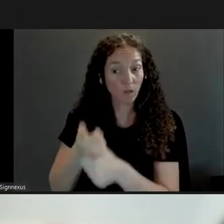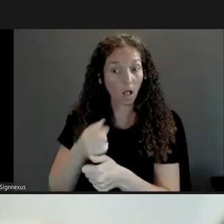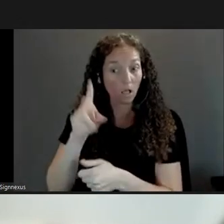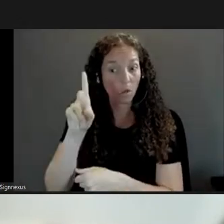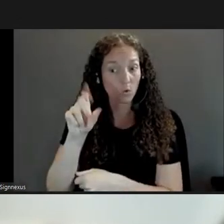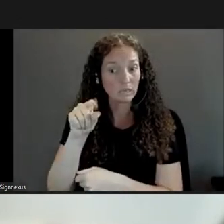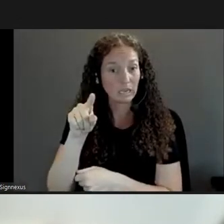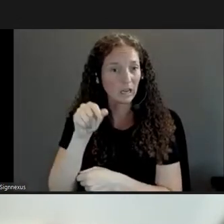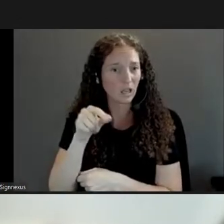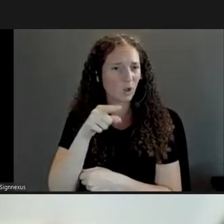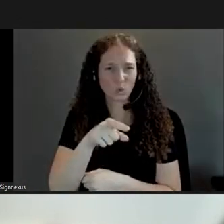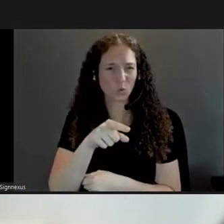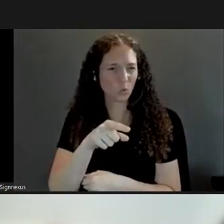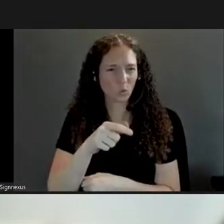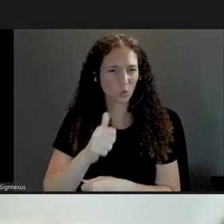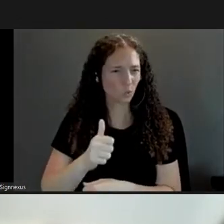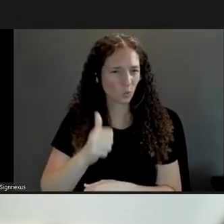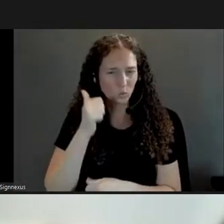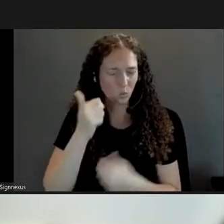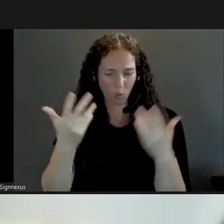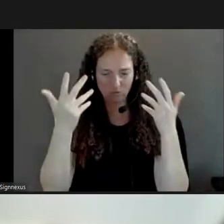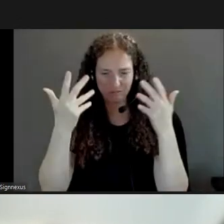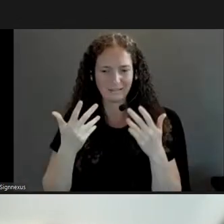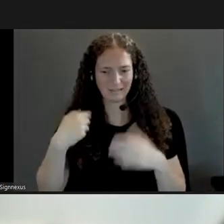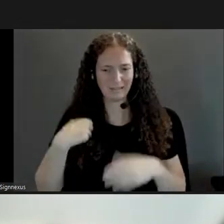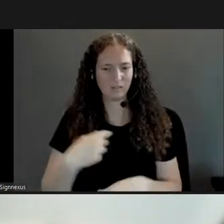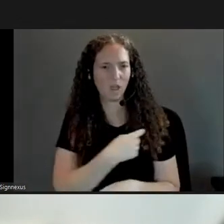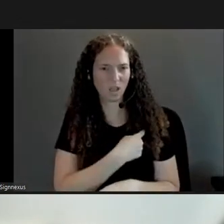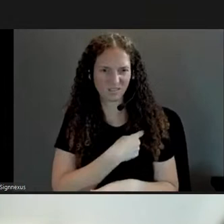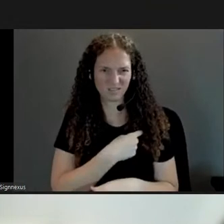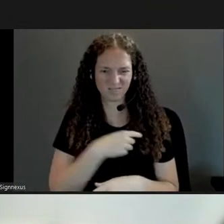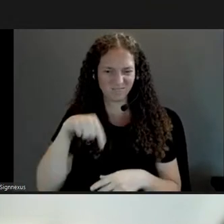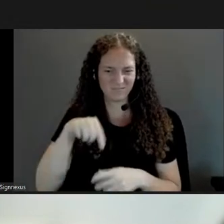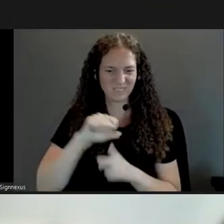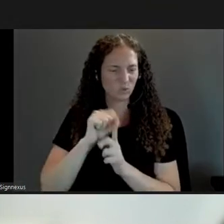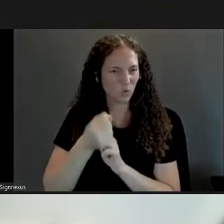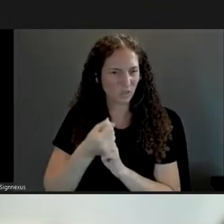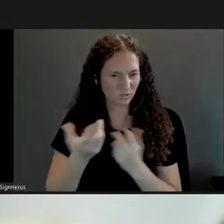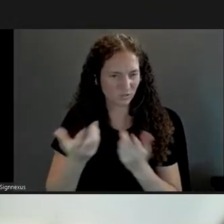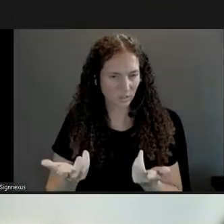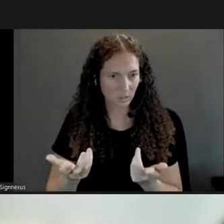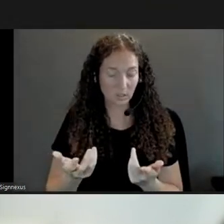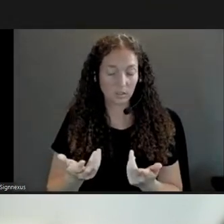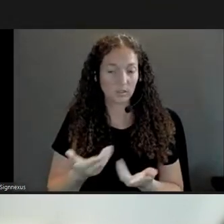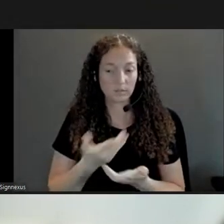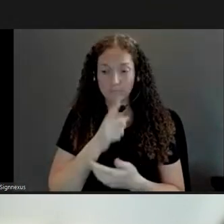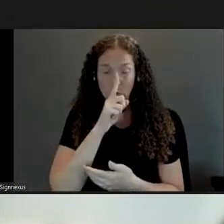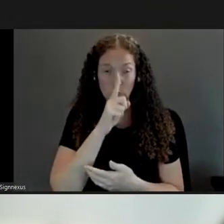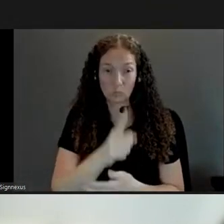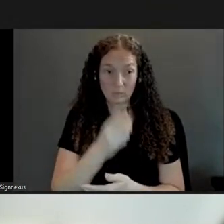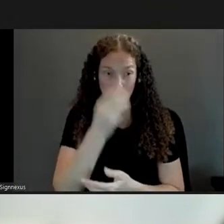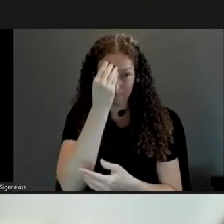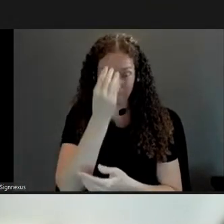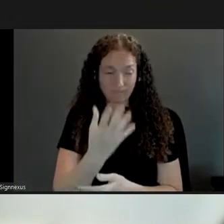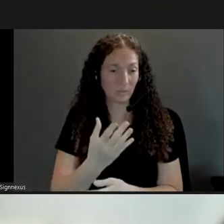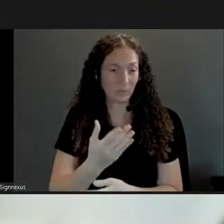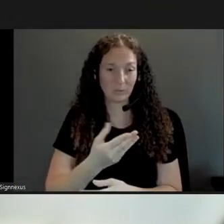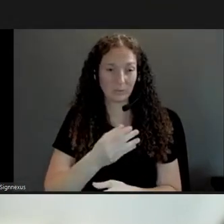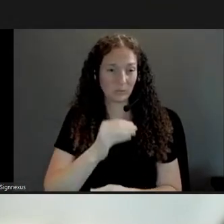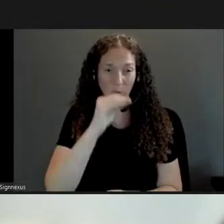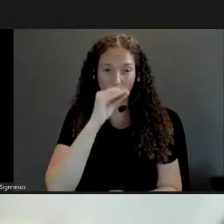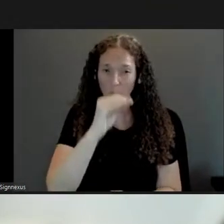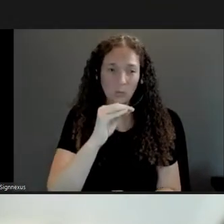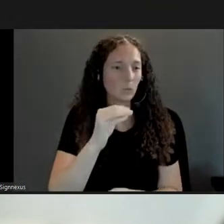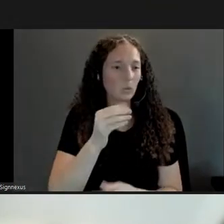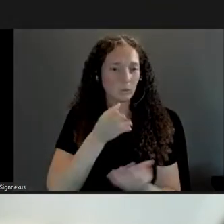Neck, Manhasset, and Port Washington in such a predicament. There's honestly been zero transparency with the public. I personally feel